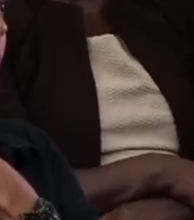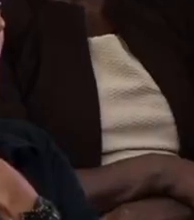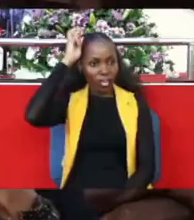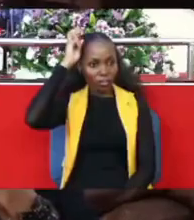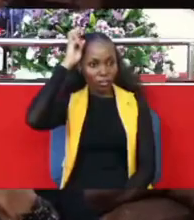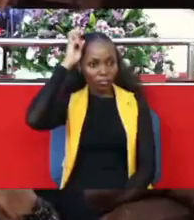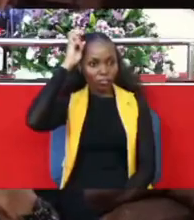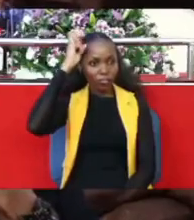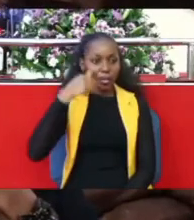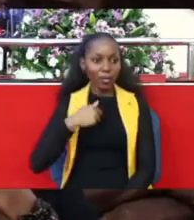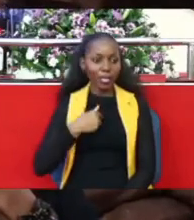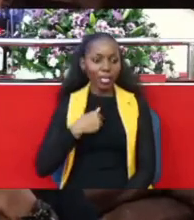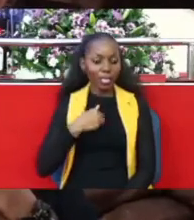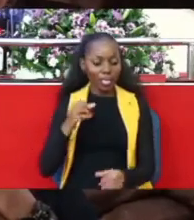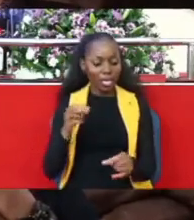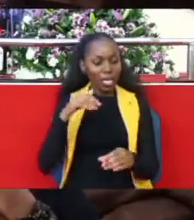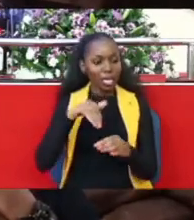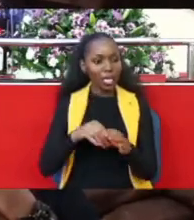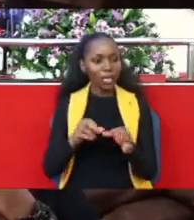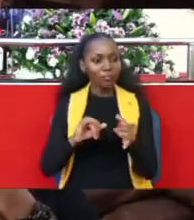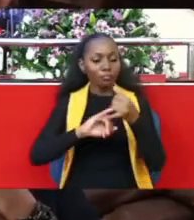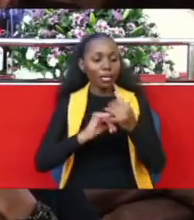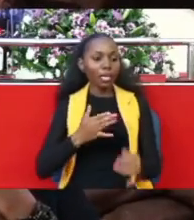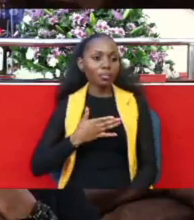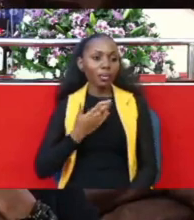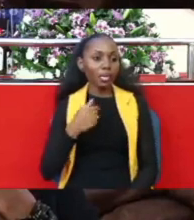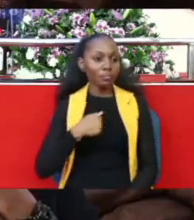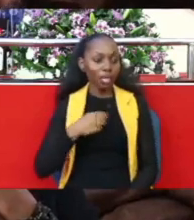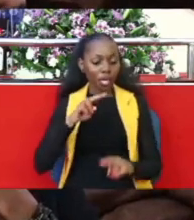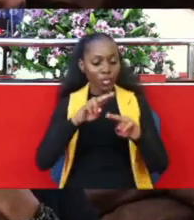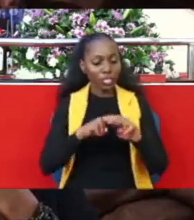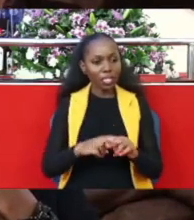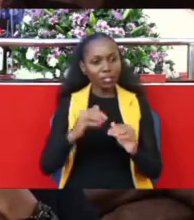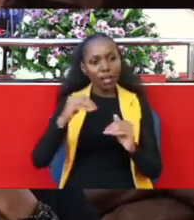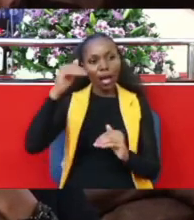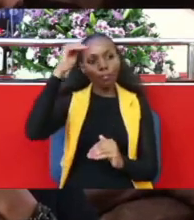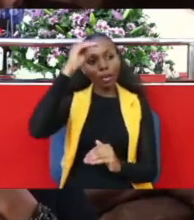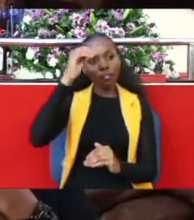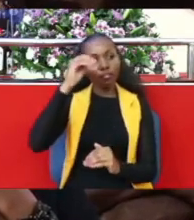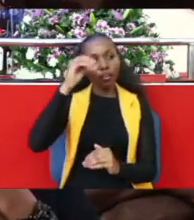him. In my workplace, I will sit far above him.